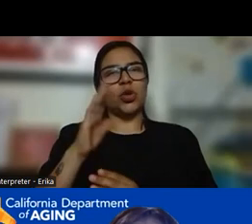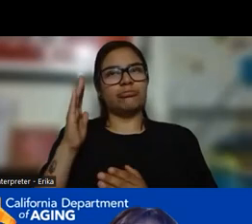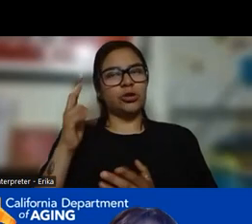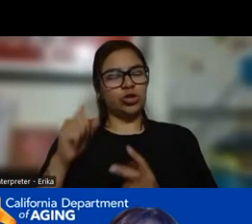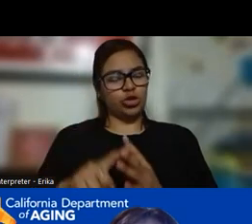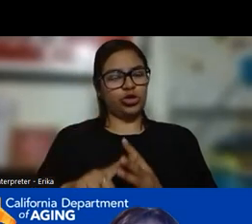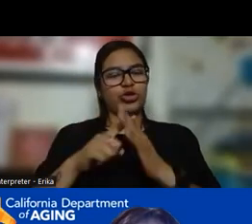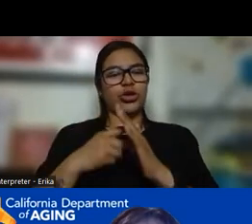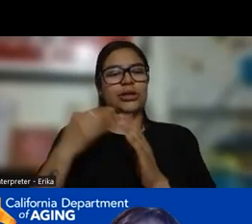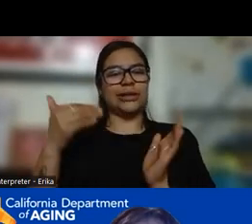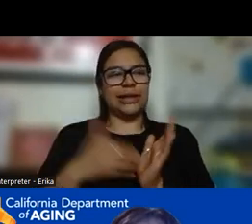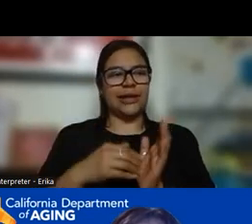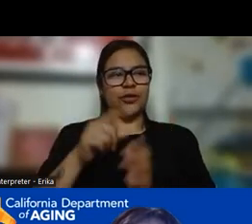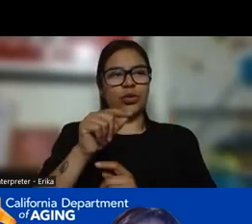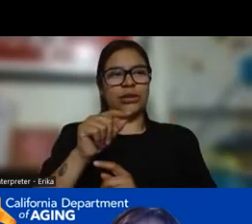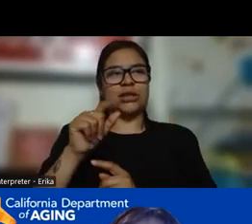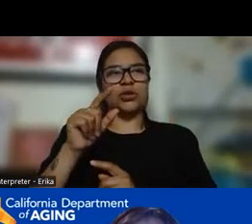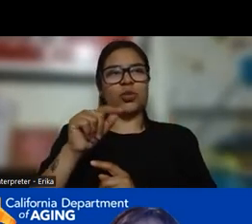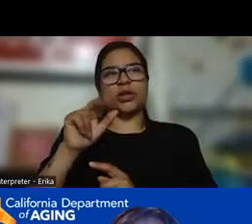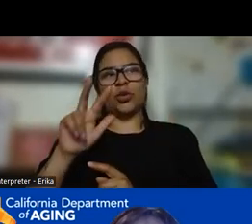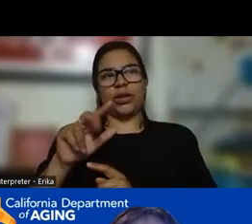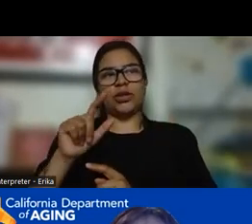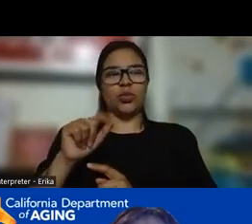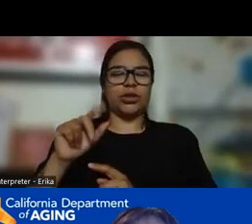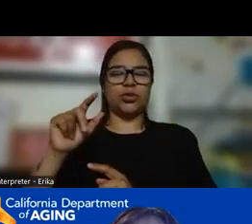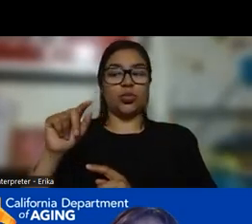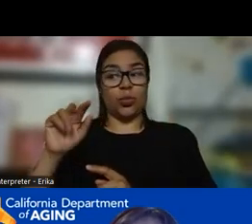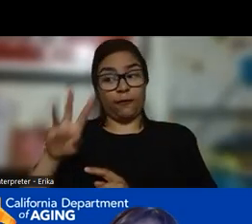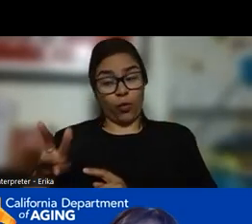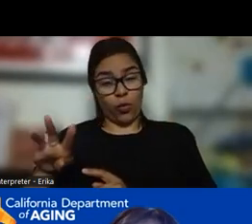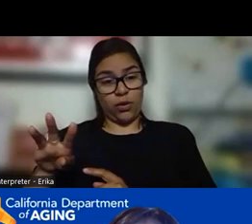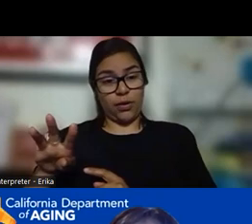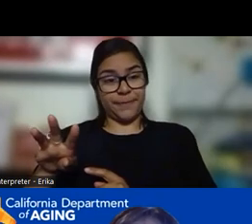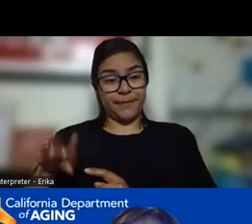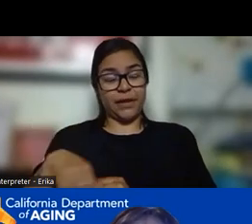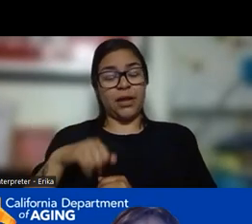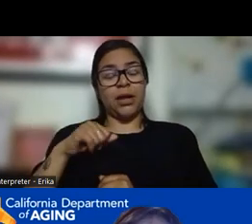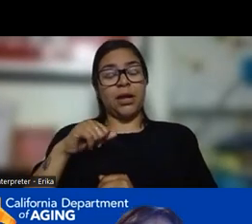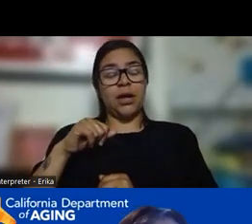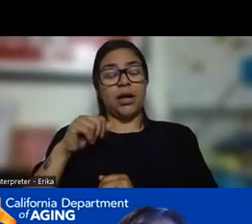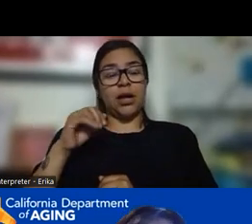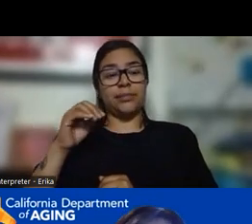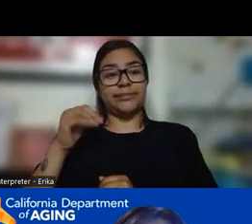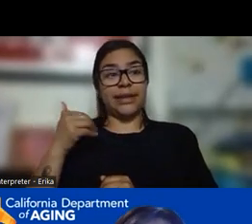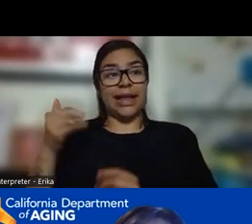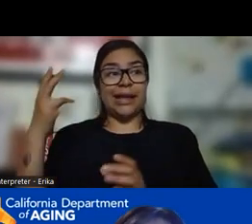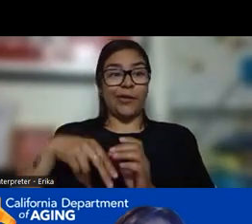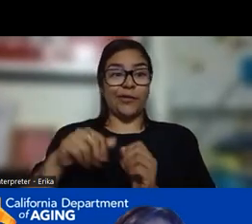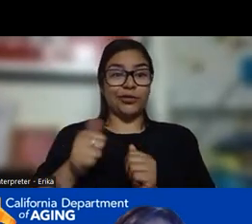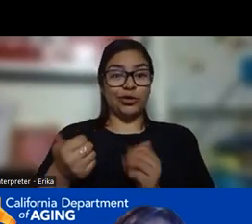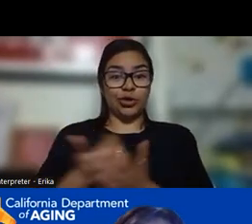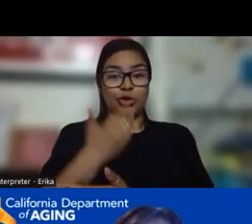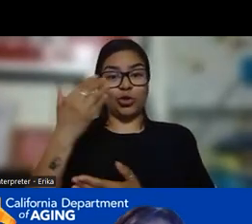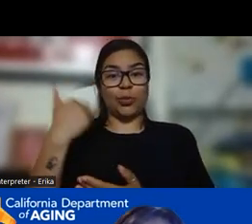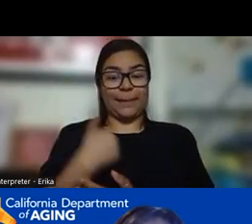the 2023-24 term. We now have Carol on board who helped me plan this meeting. And so